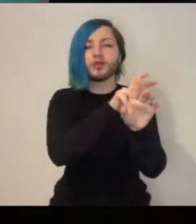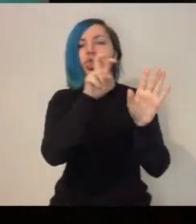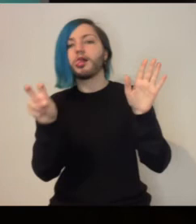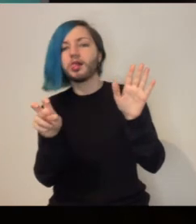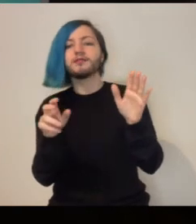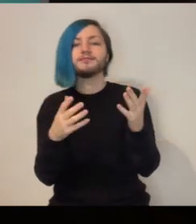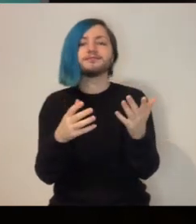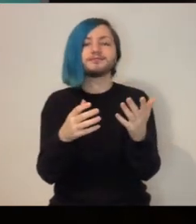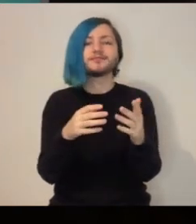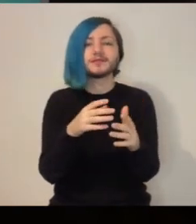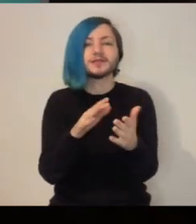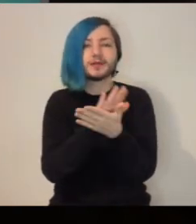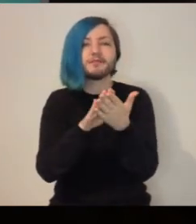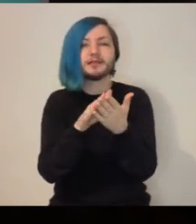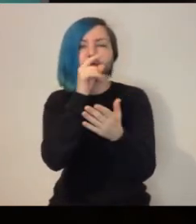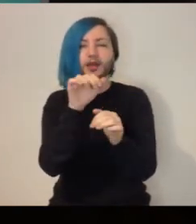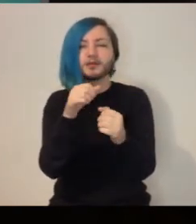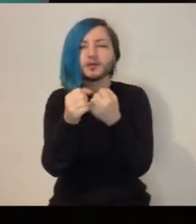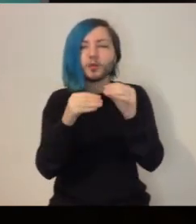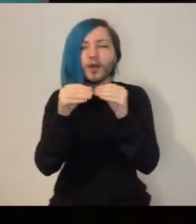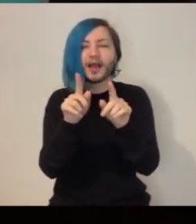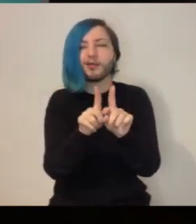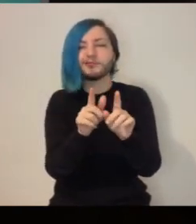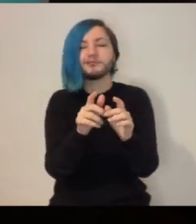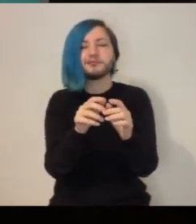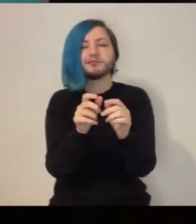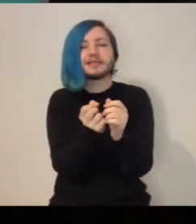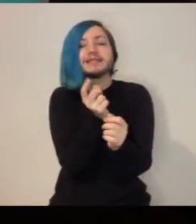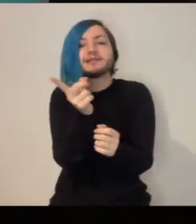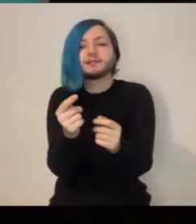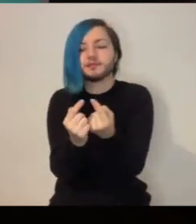There's a really heavy shadow there, so I'm going to go in with the olive.